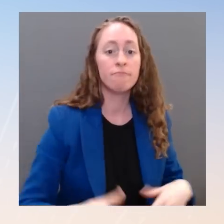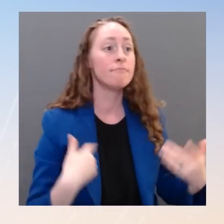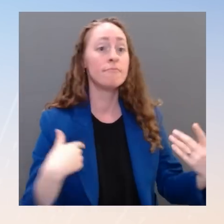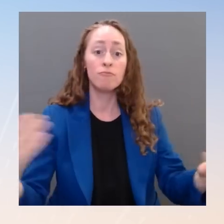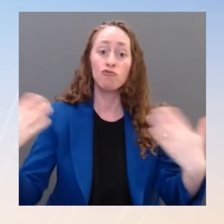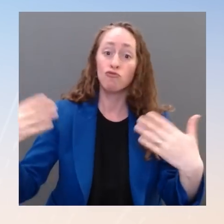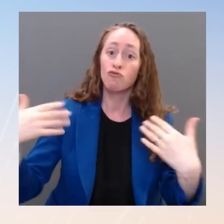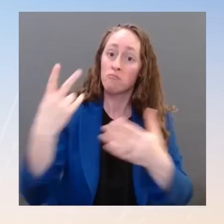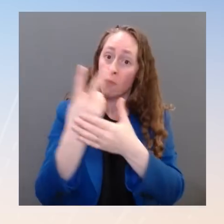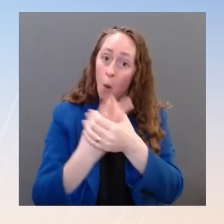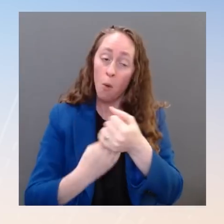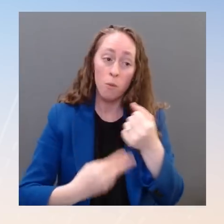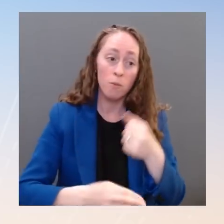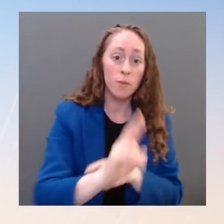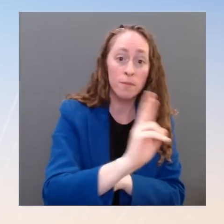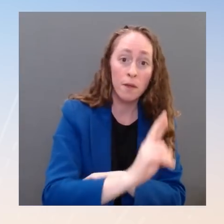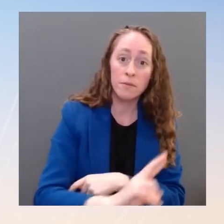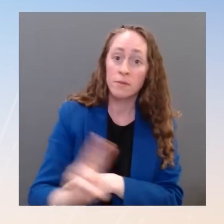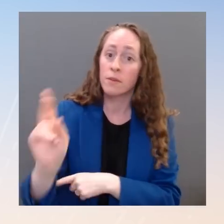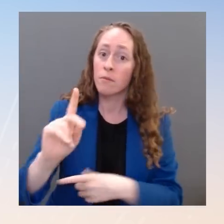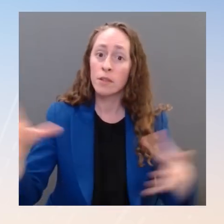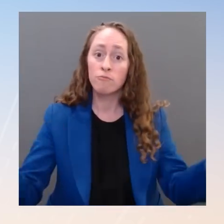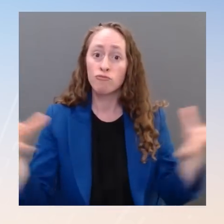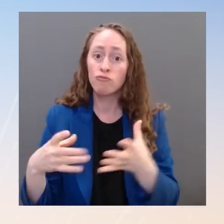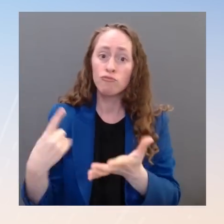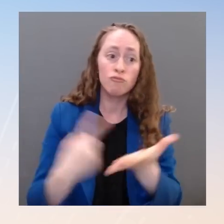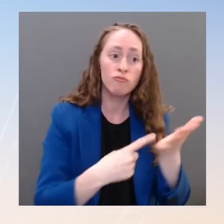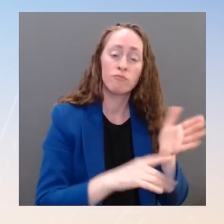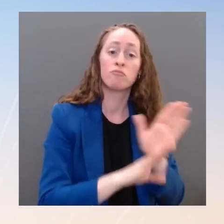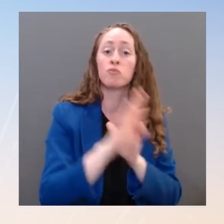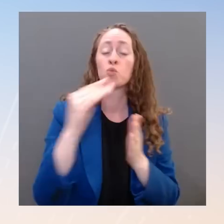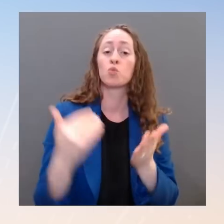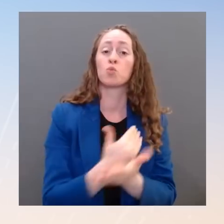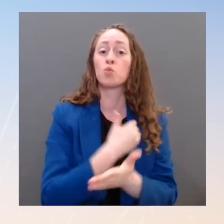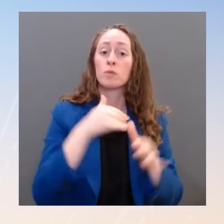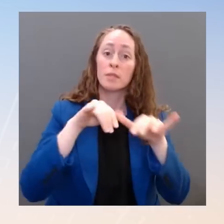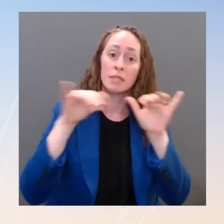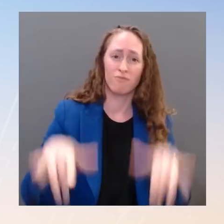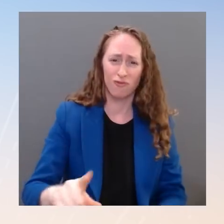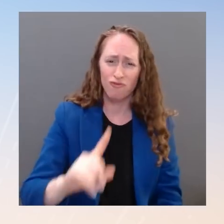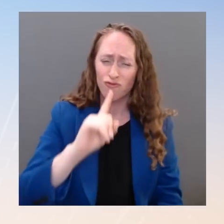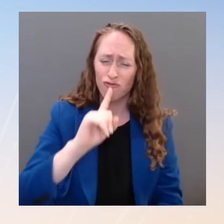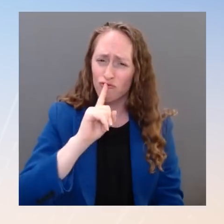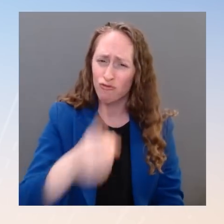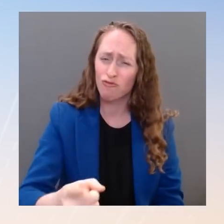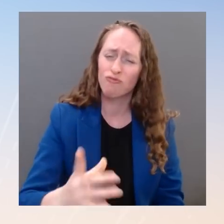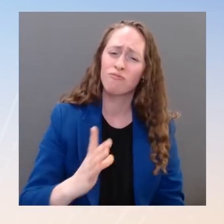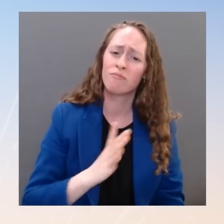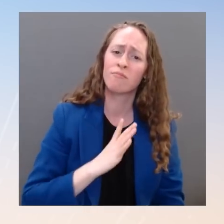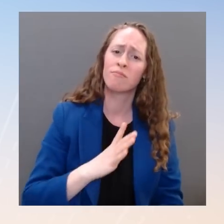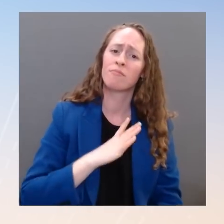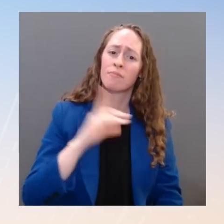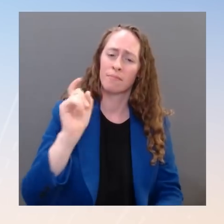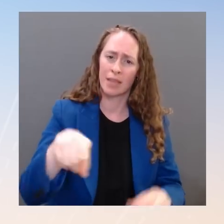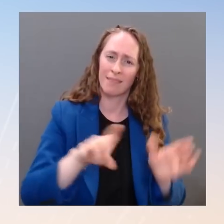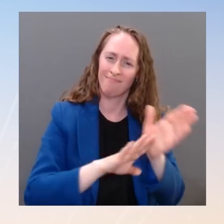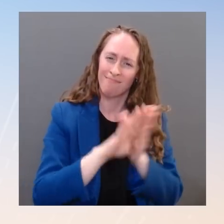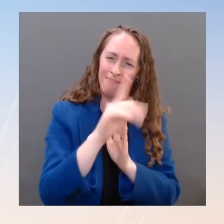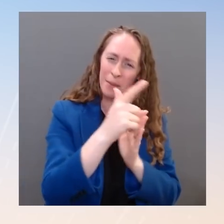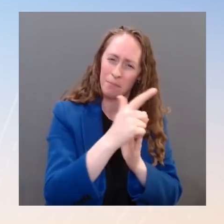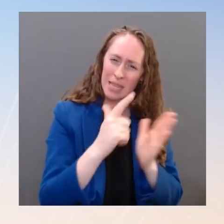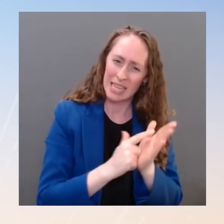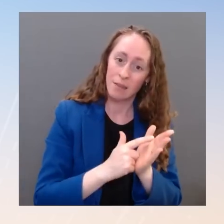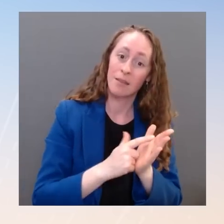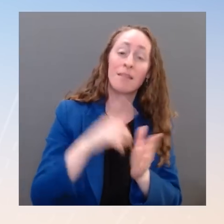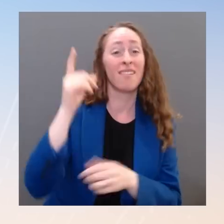that effort and talk about and work on moving forward the bill the president proposed on his first day in office. Secretary Mayorkas, who